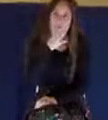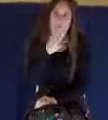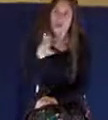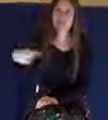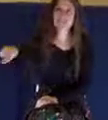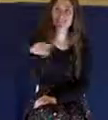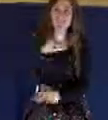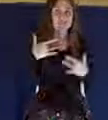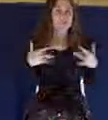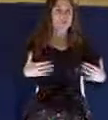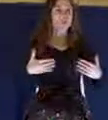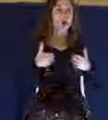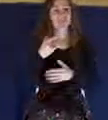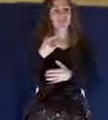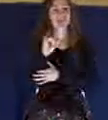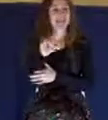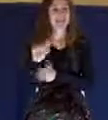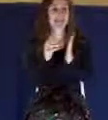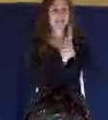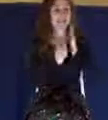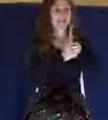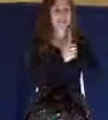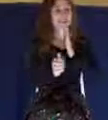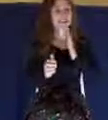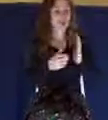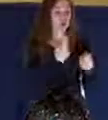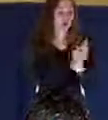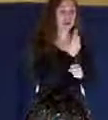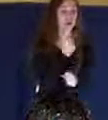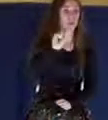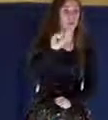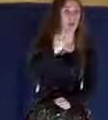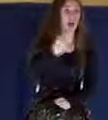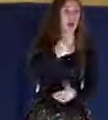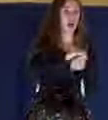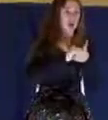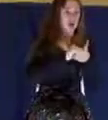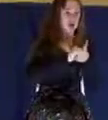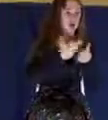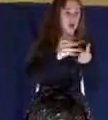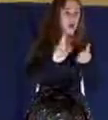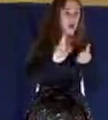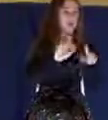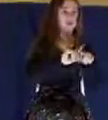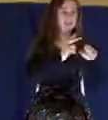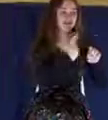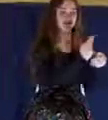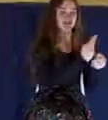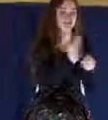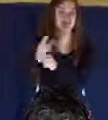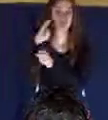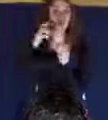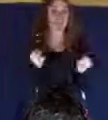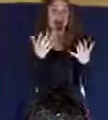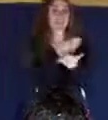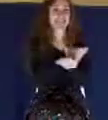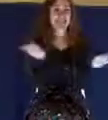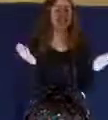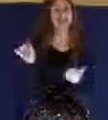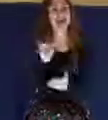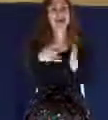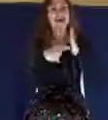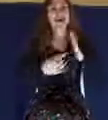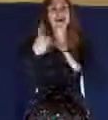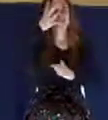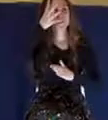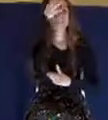gift for making a dollar go a long way. It's like the guy who came to knock on a man's door and the man